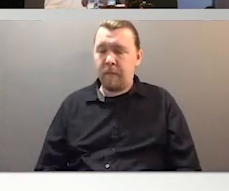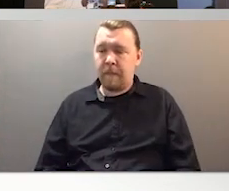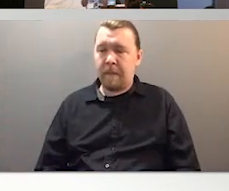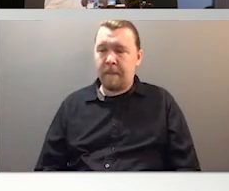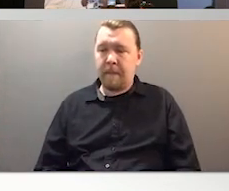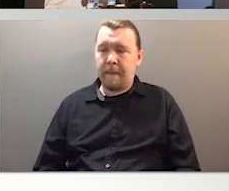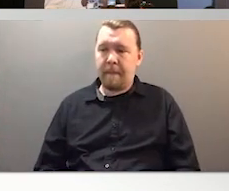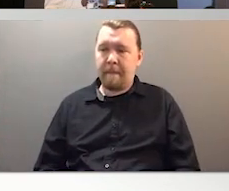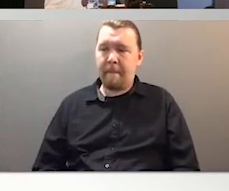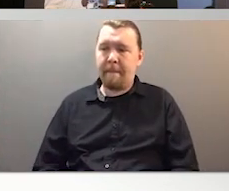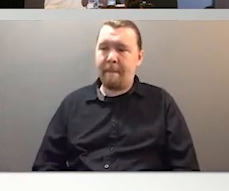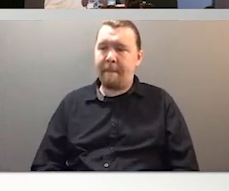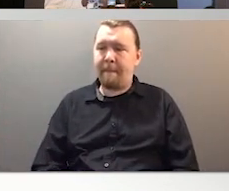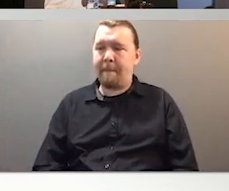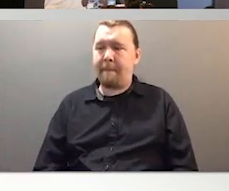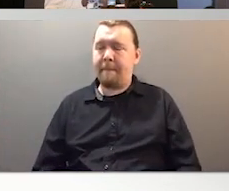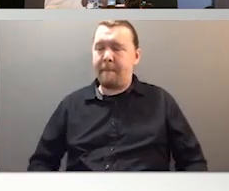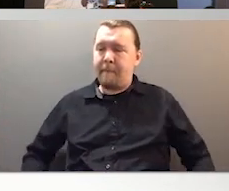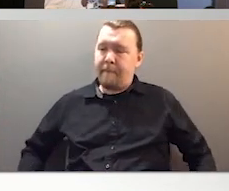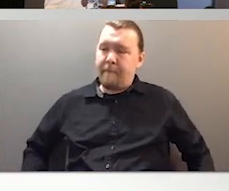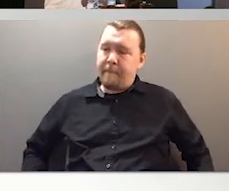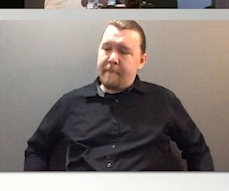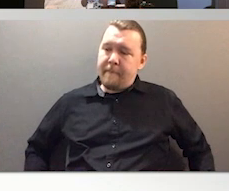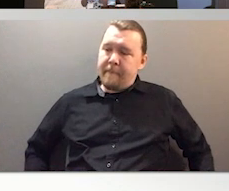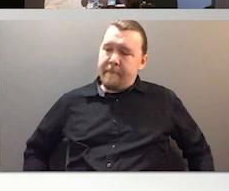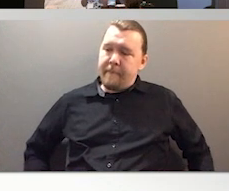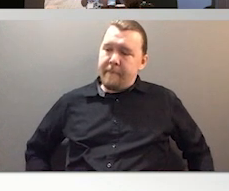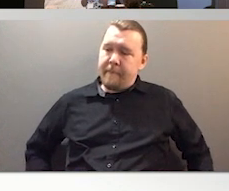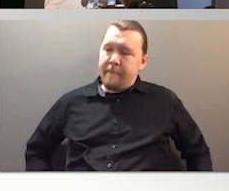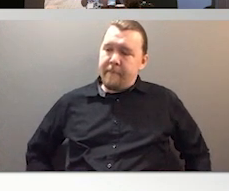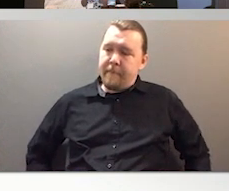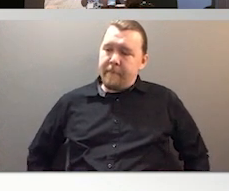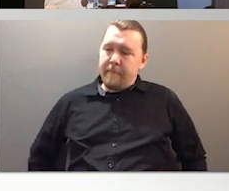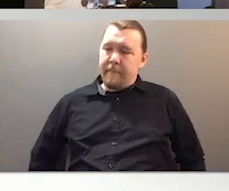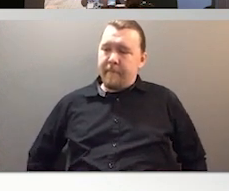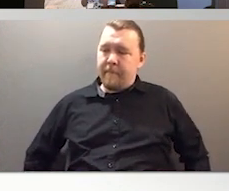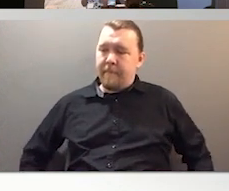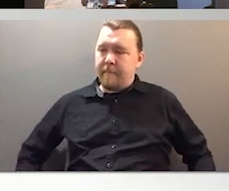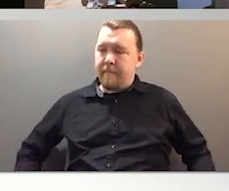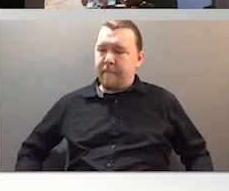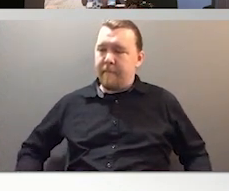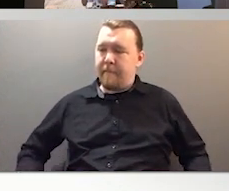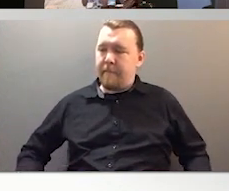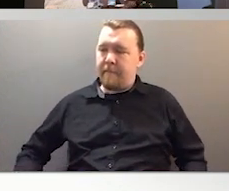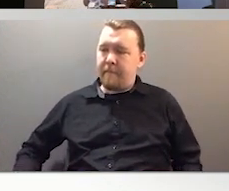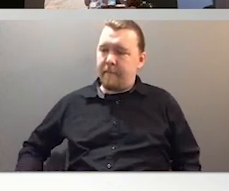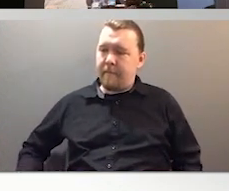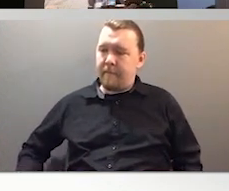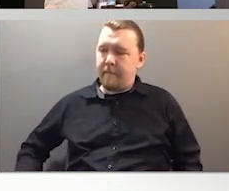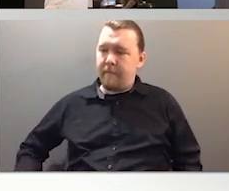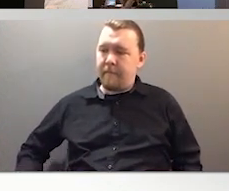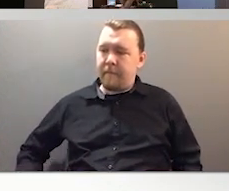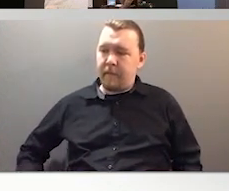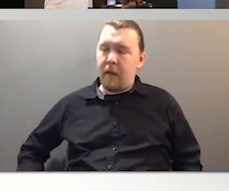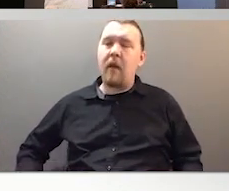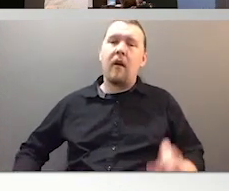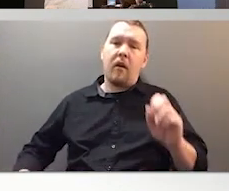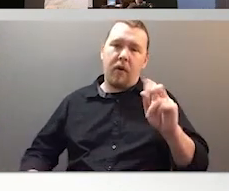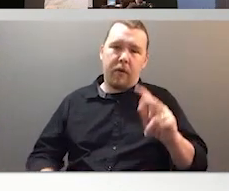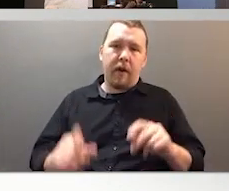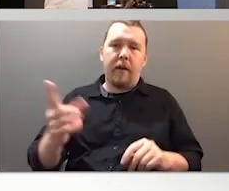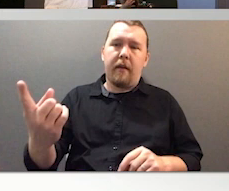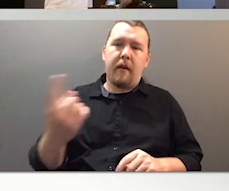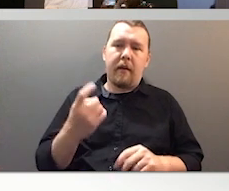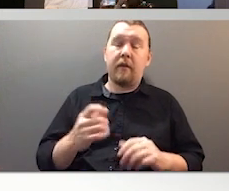you're implementing this, how long it usually takes for your clients to start to calm down? Okay, so the question is, how long does